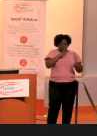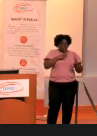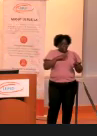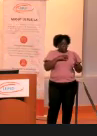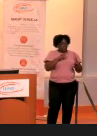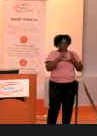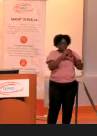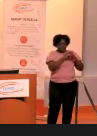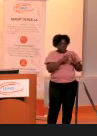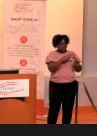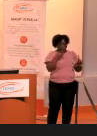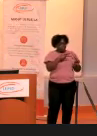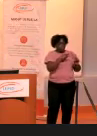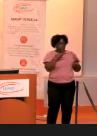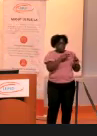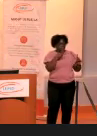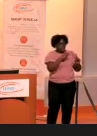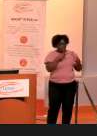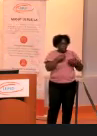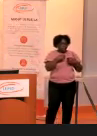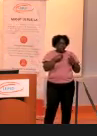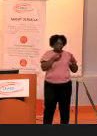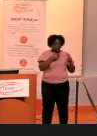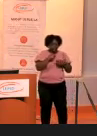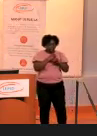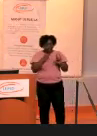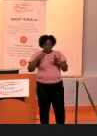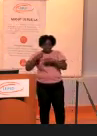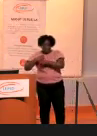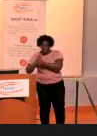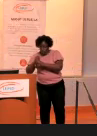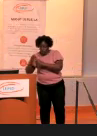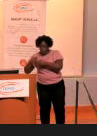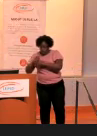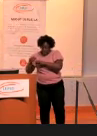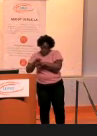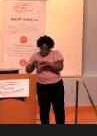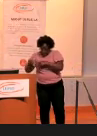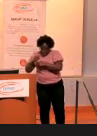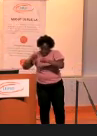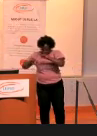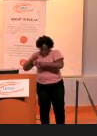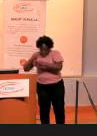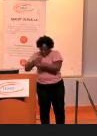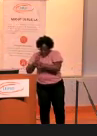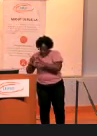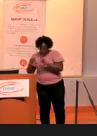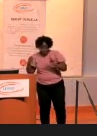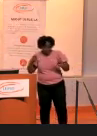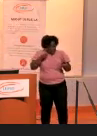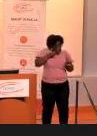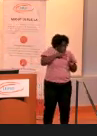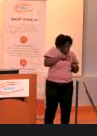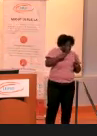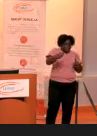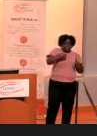They were prepared, CAR T cells were made, and then they were reintroduced back into this into the patient. So that's called autologous CAR